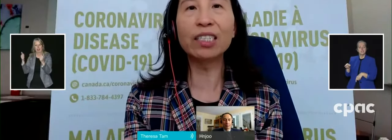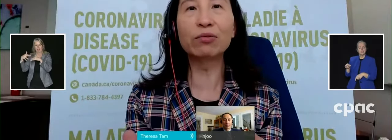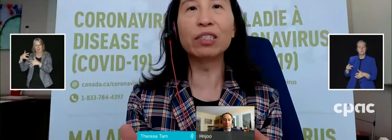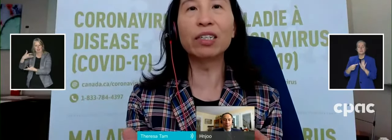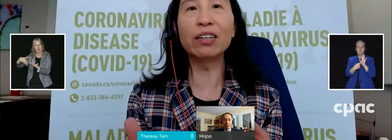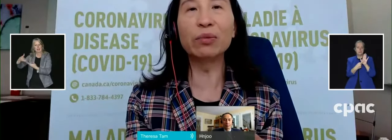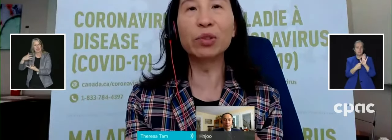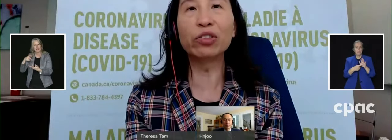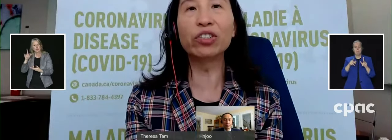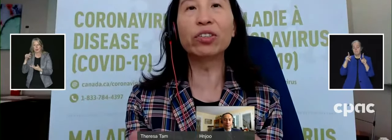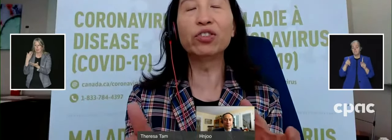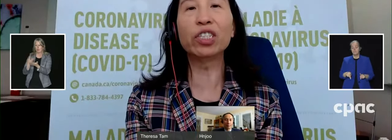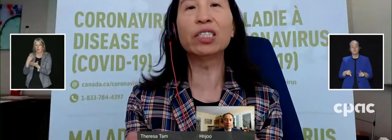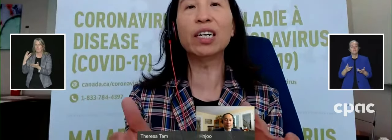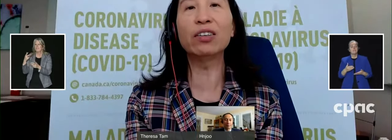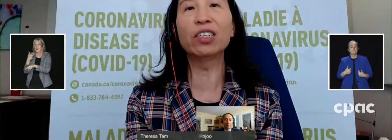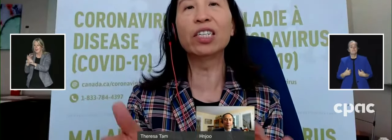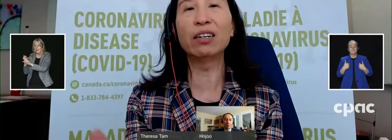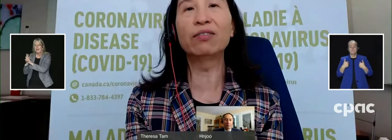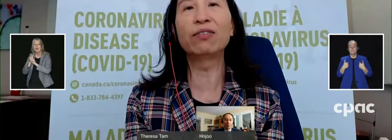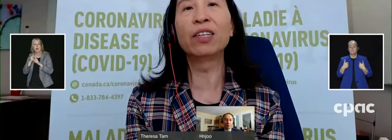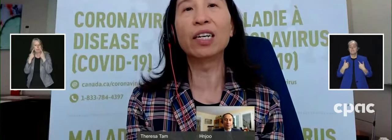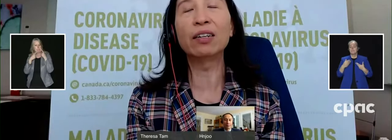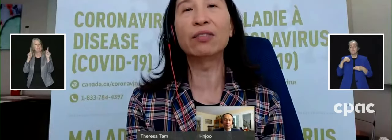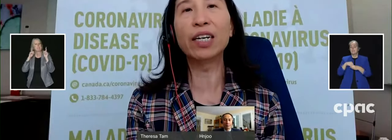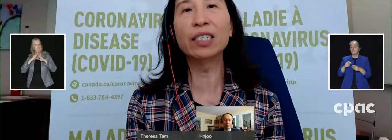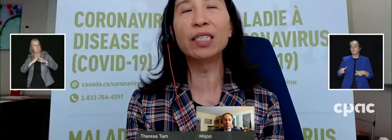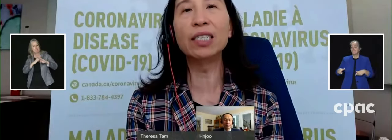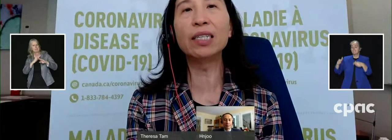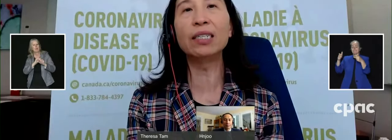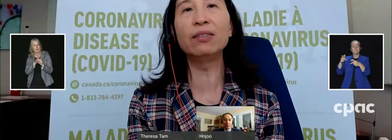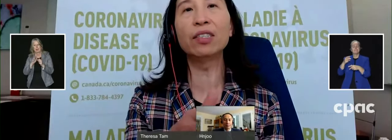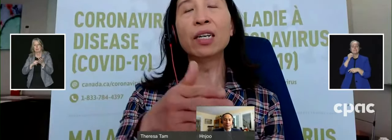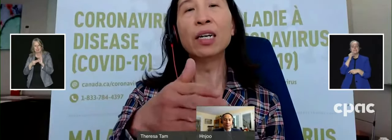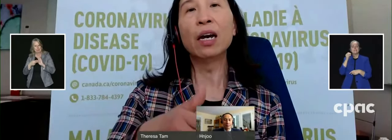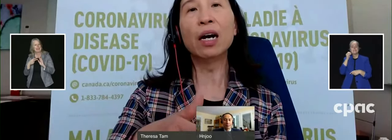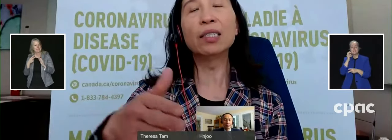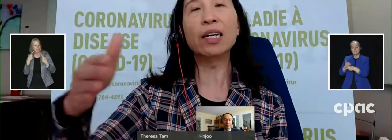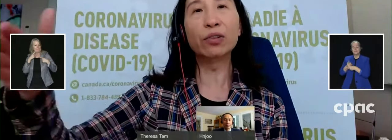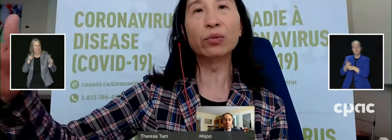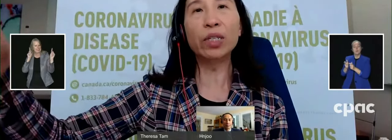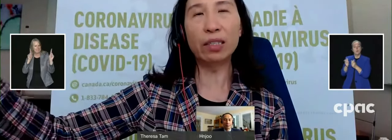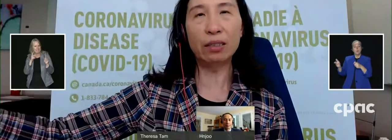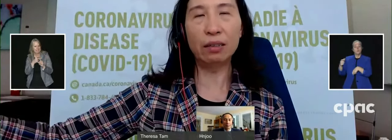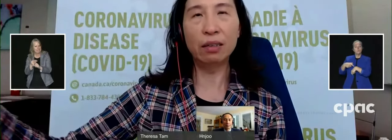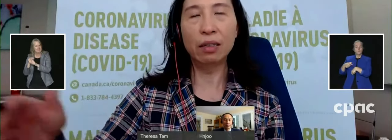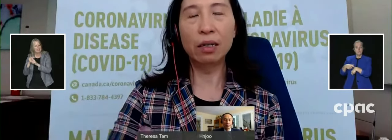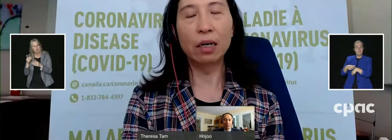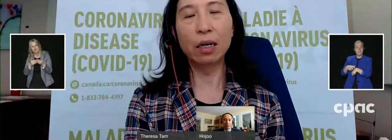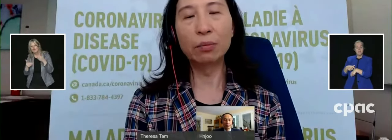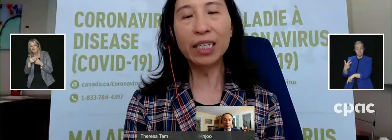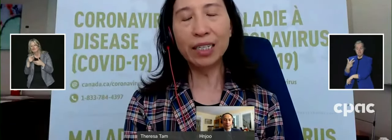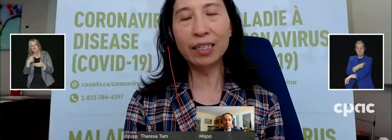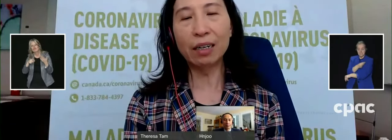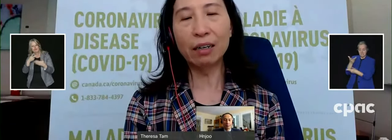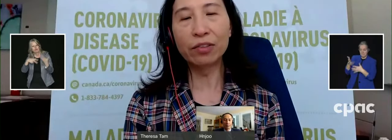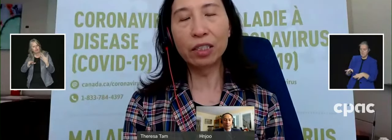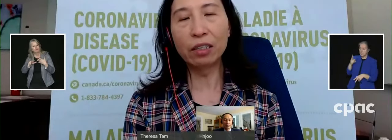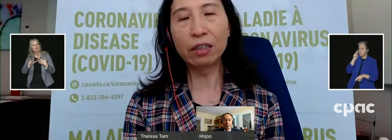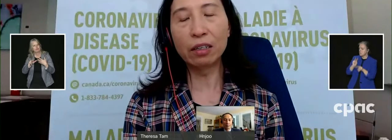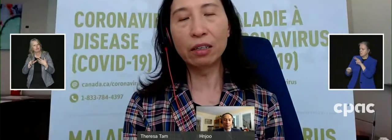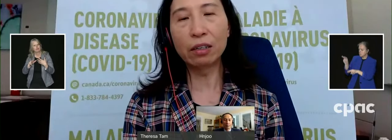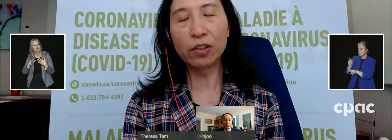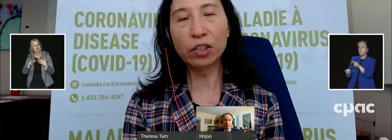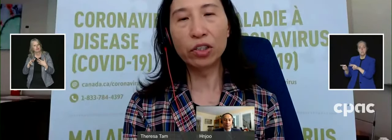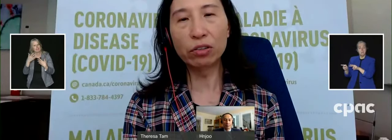that's a real life demonstration of just how good that vaccine is, even several weeks beginning after